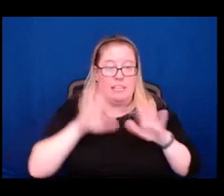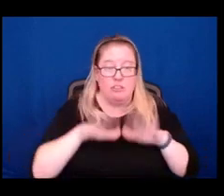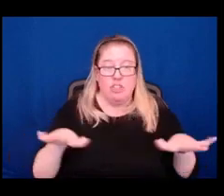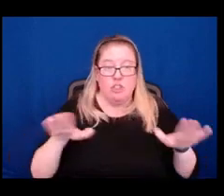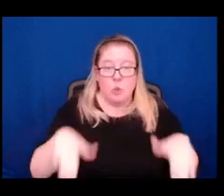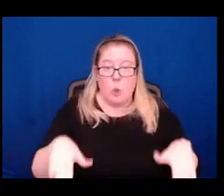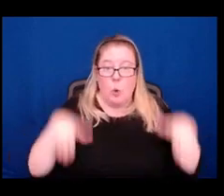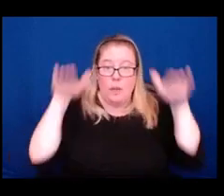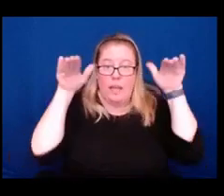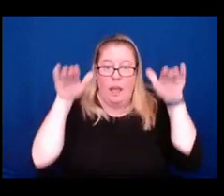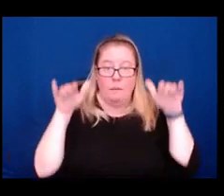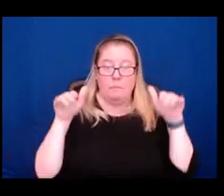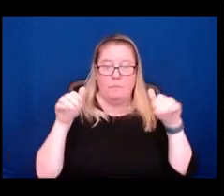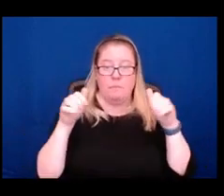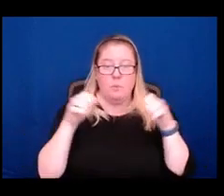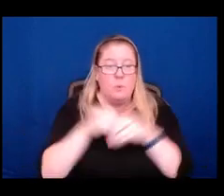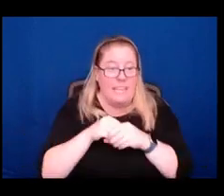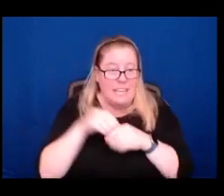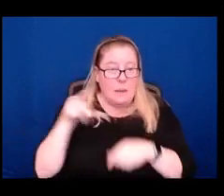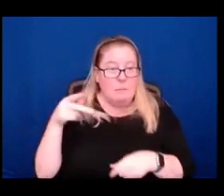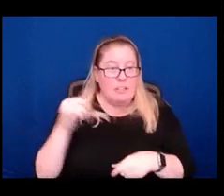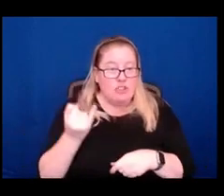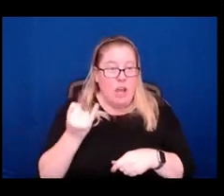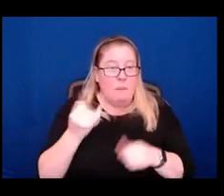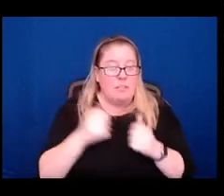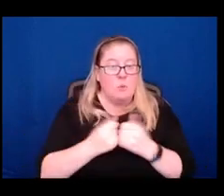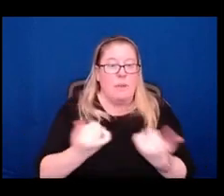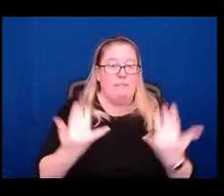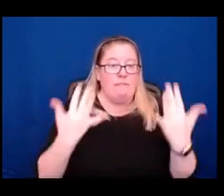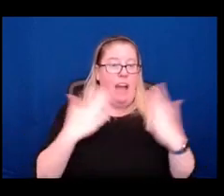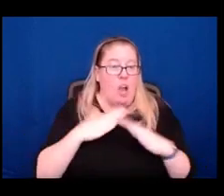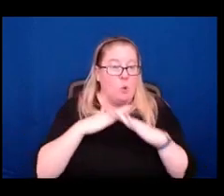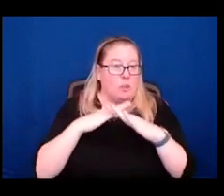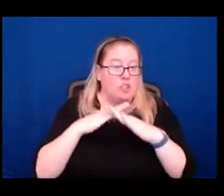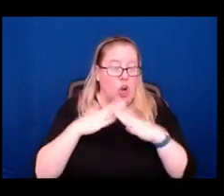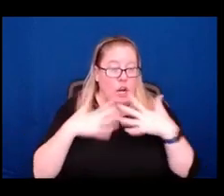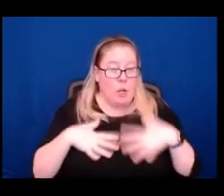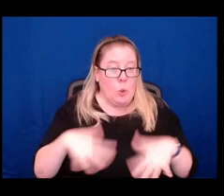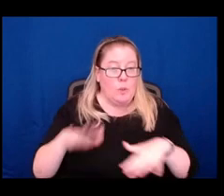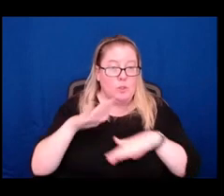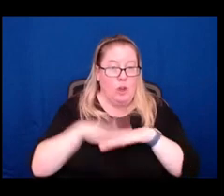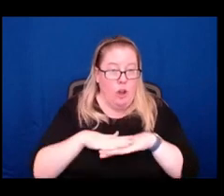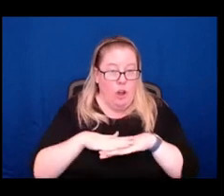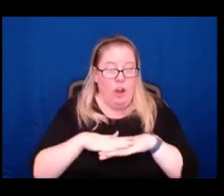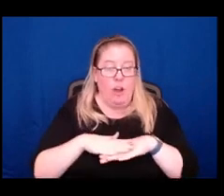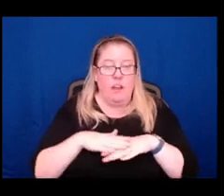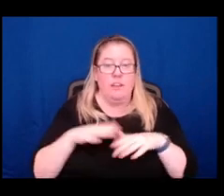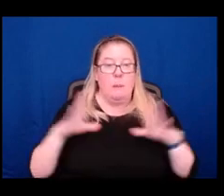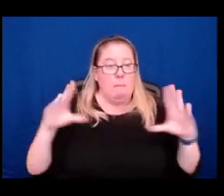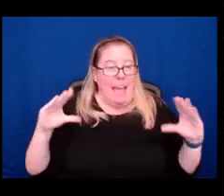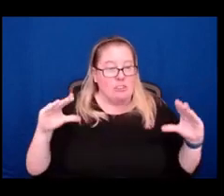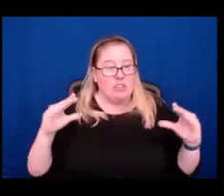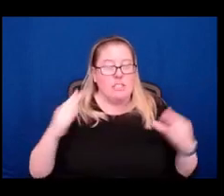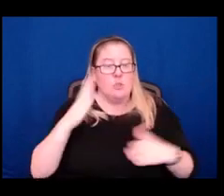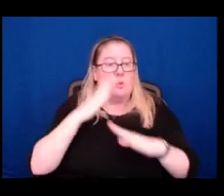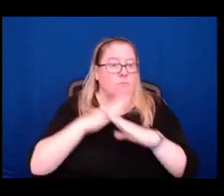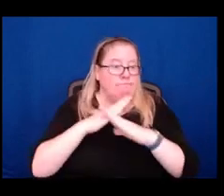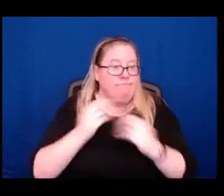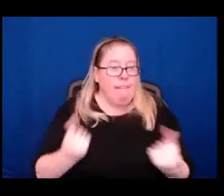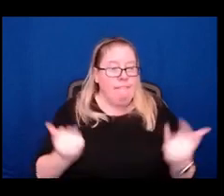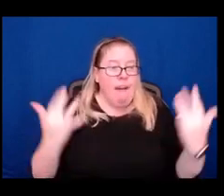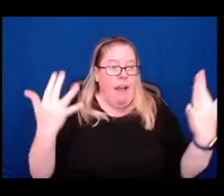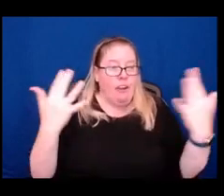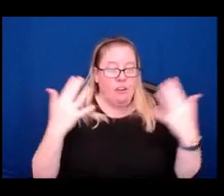growing up in pajamas with fire retardants on them, fire retardant mattresses, all of